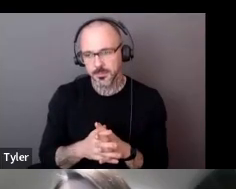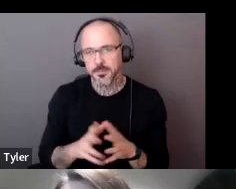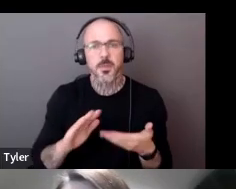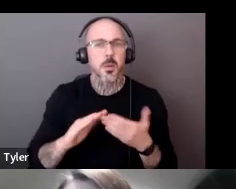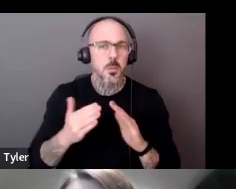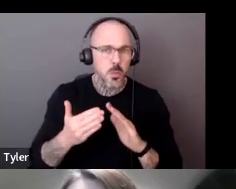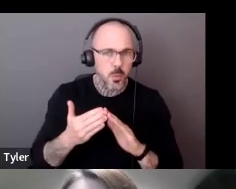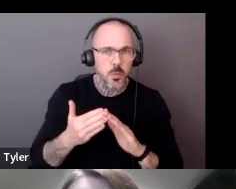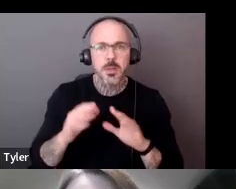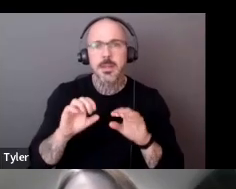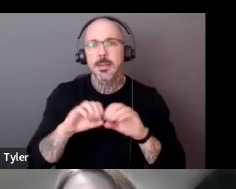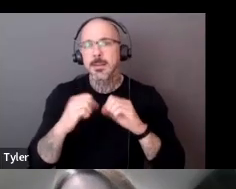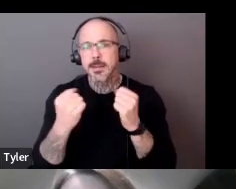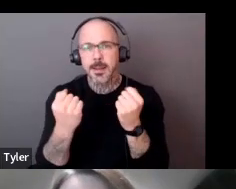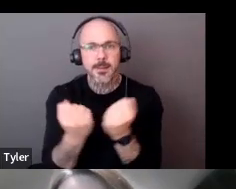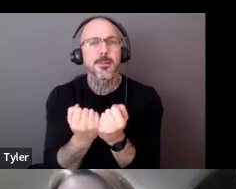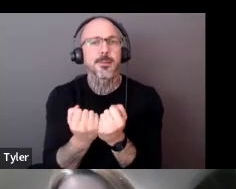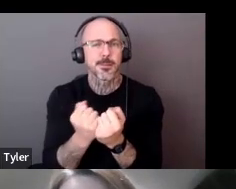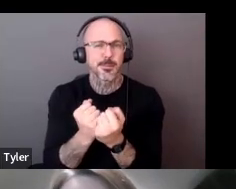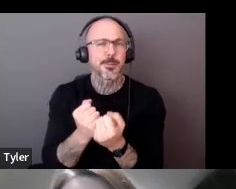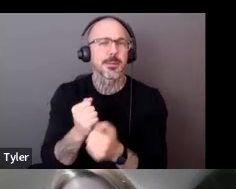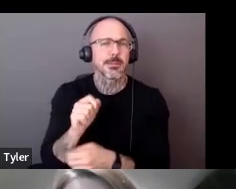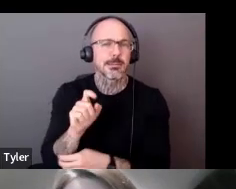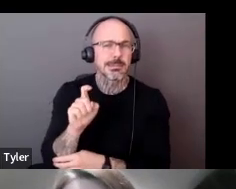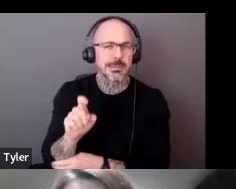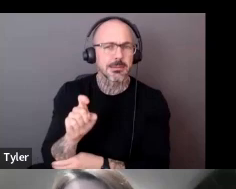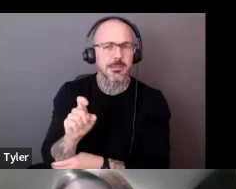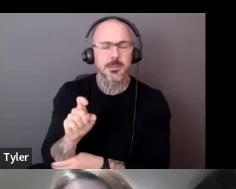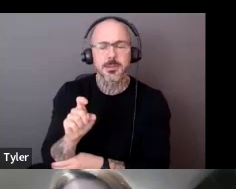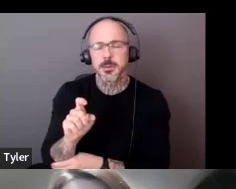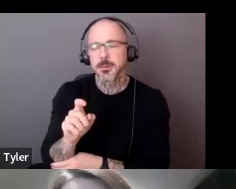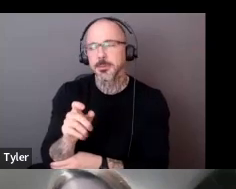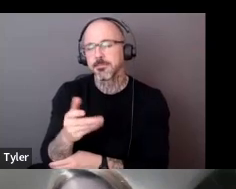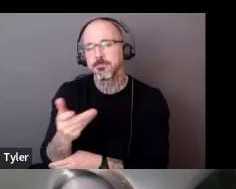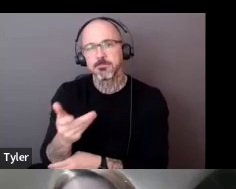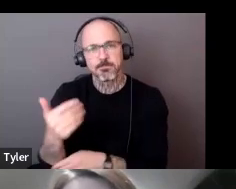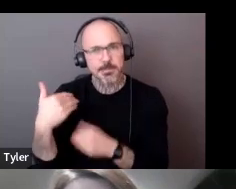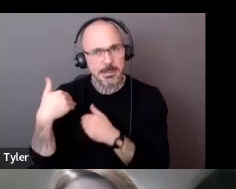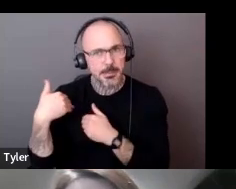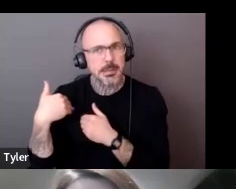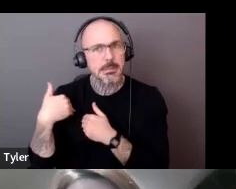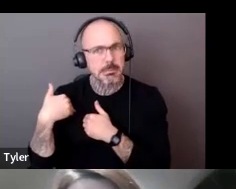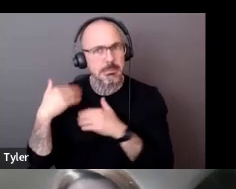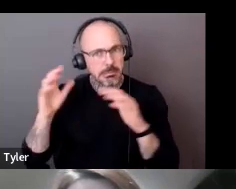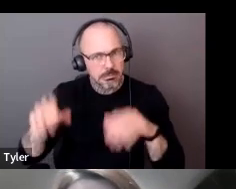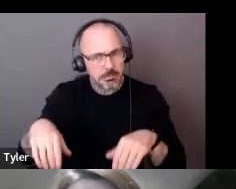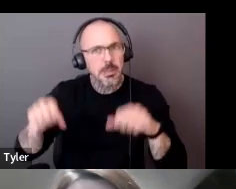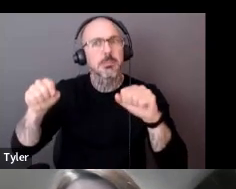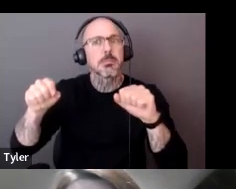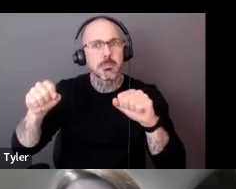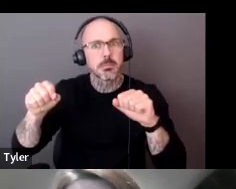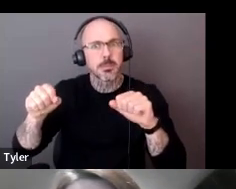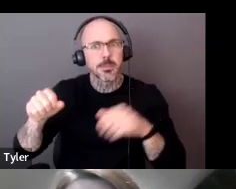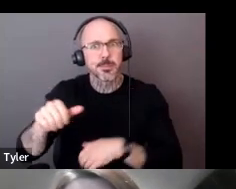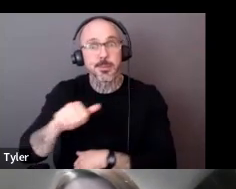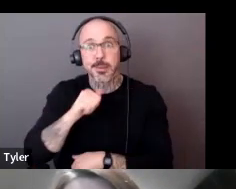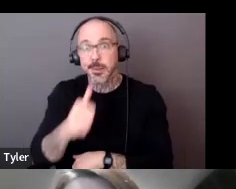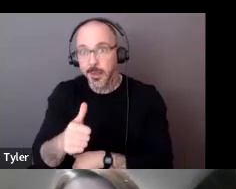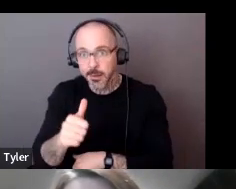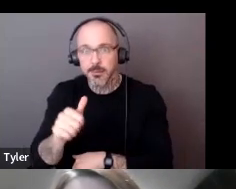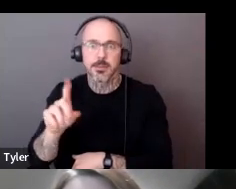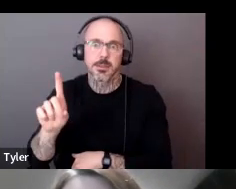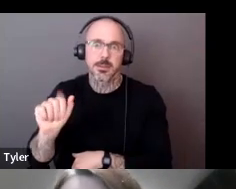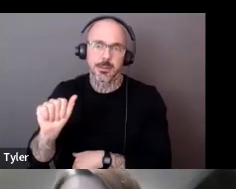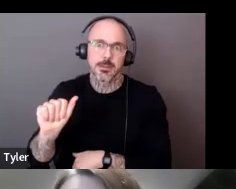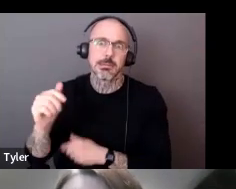and society needing to take some responsibility and not leave all the responsibility on the